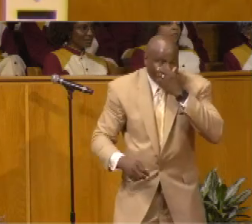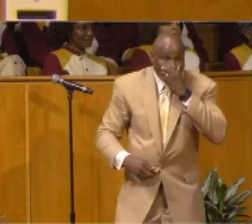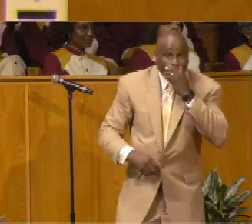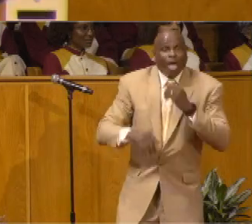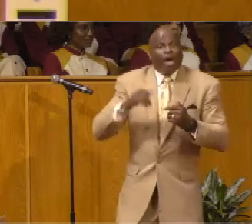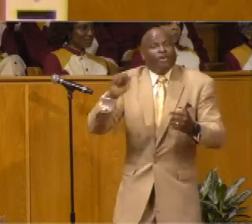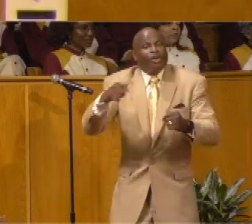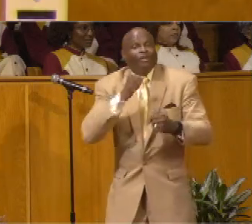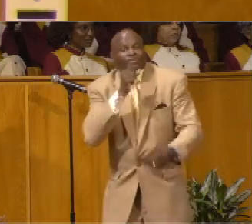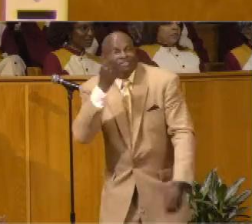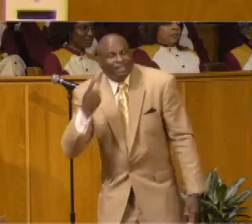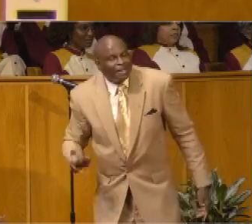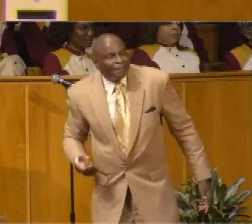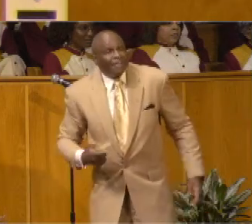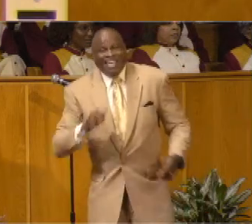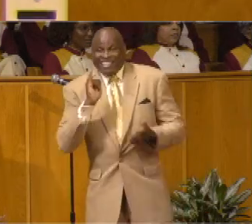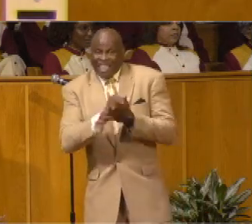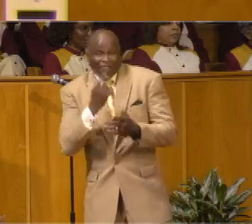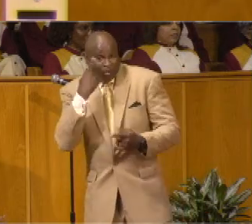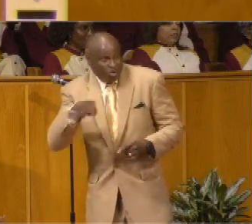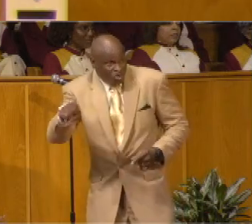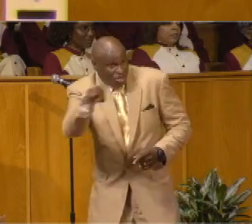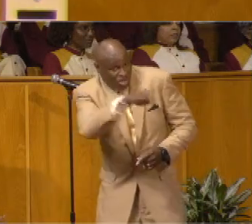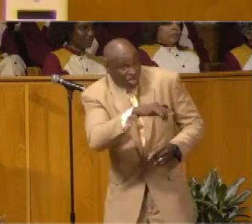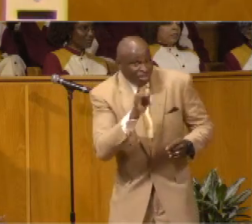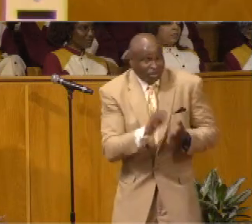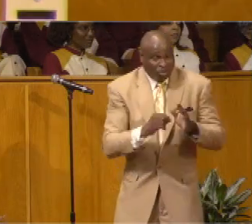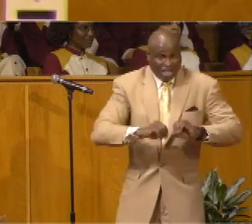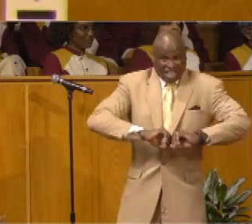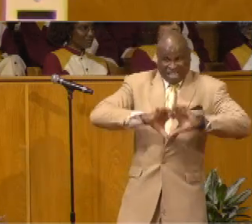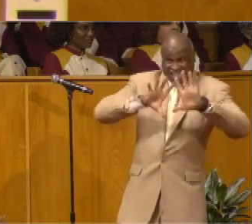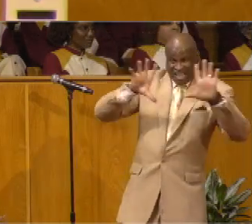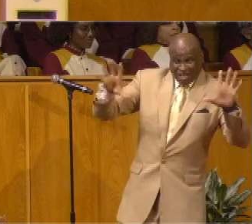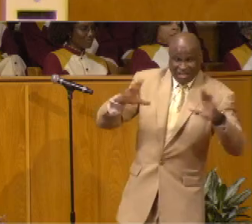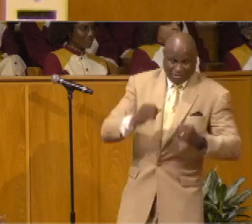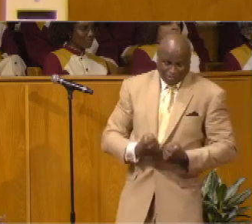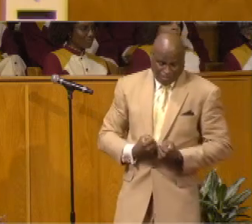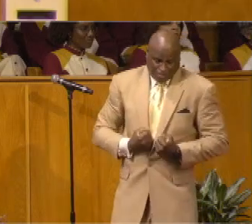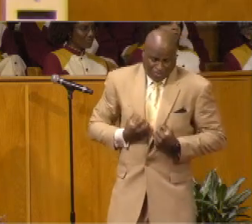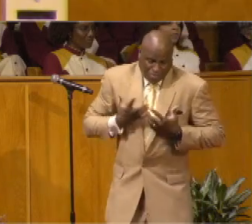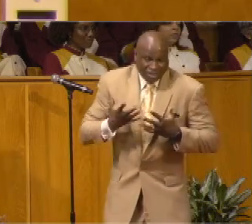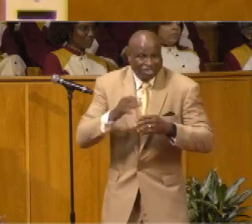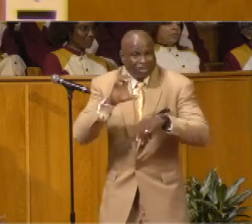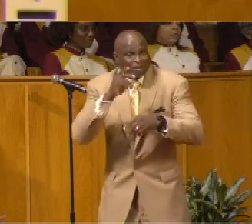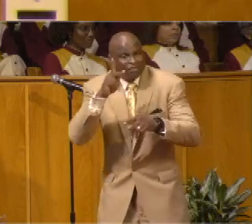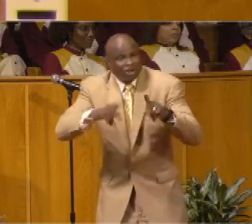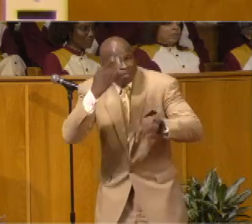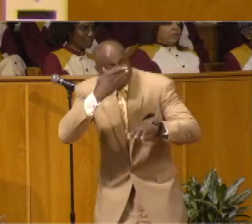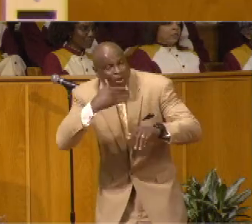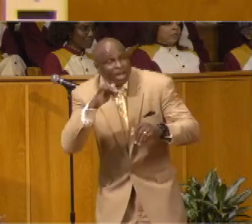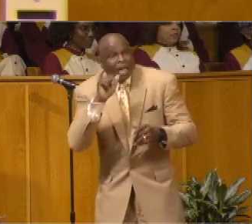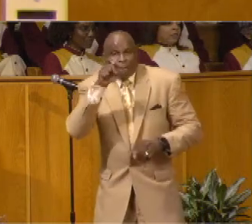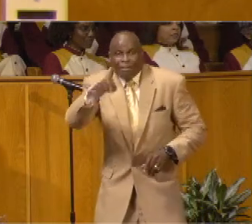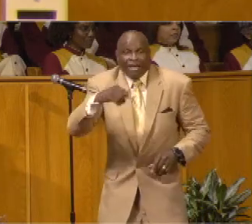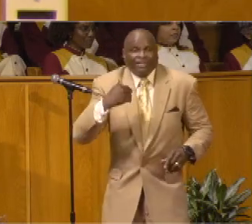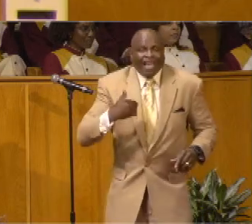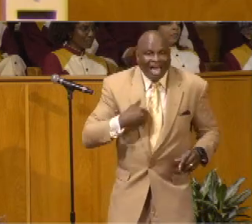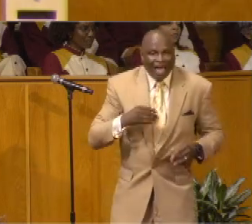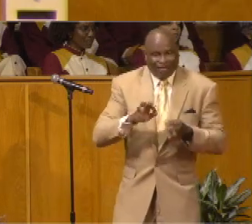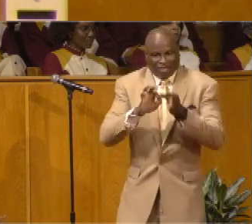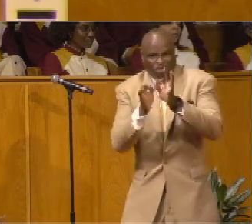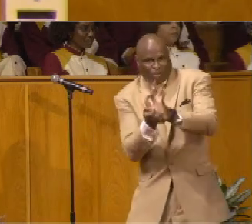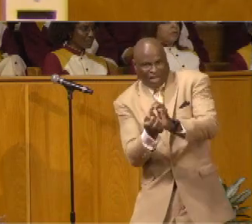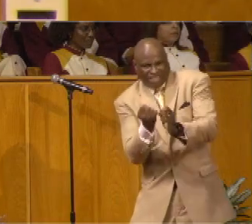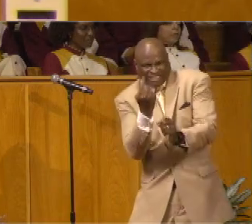You all don't understand that in order for it to edify in public, there must be